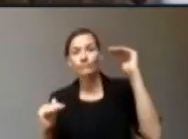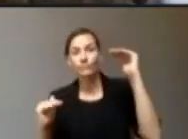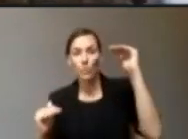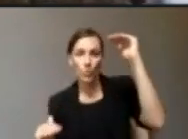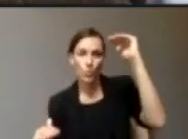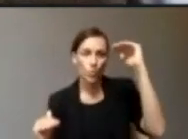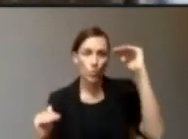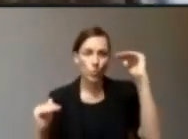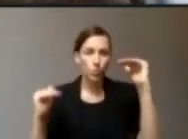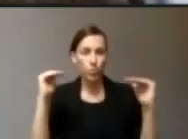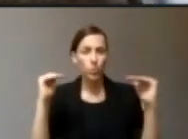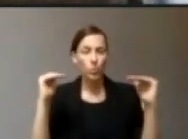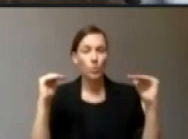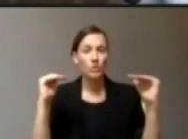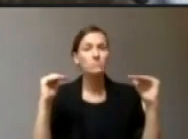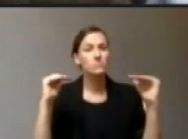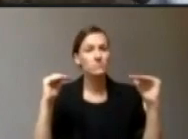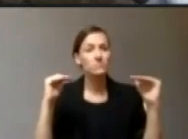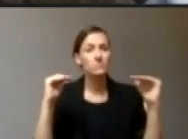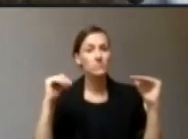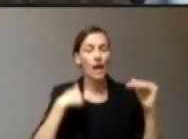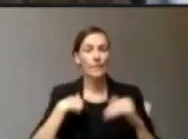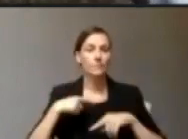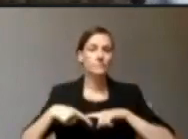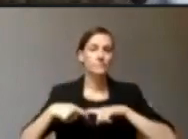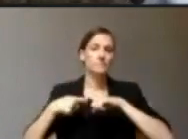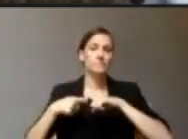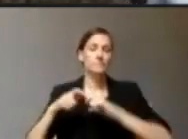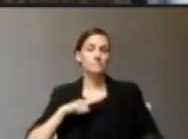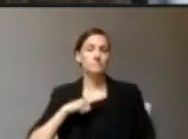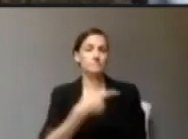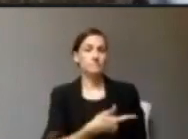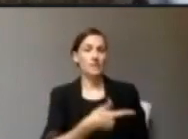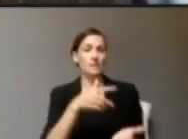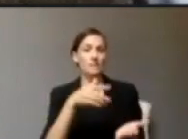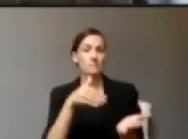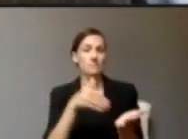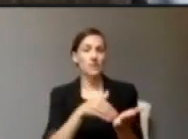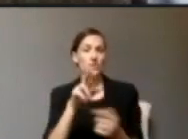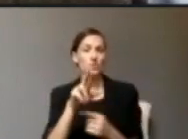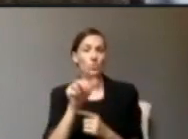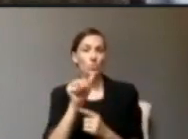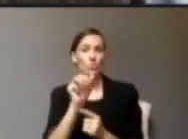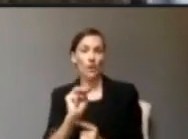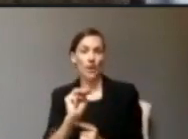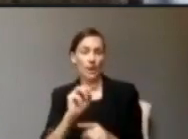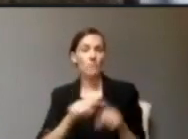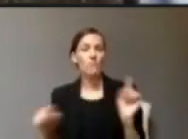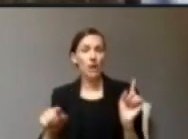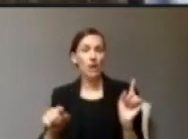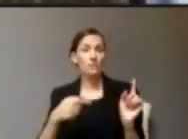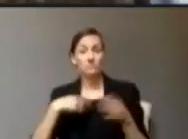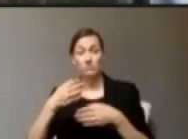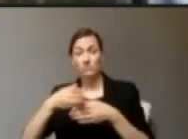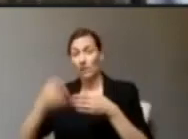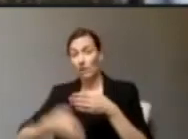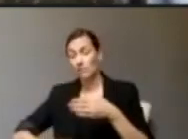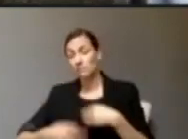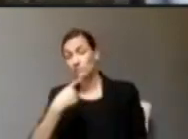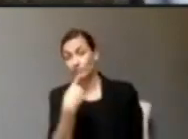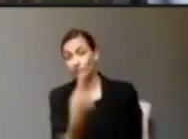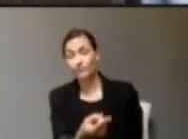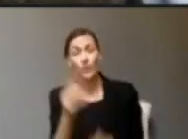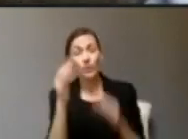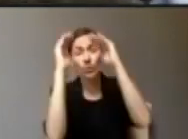this outbreak. And so I'm going to stop there and turn it back to Dr. Ram. But I guess all I'll conclude with is to say that we really